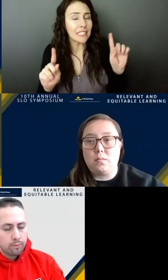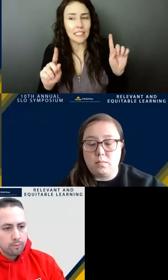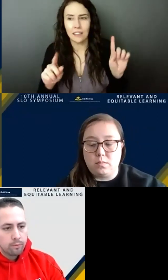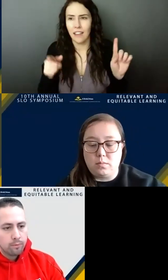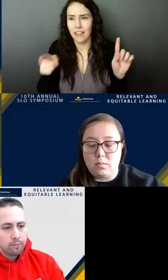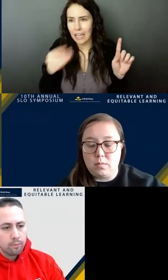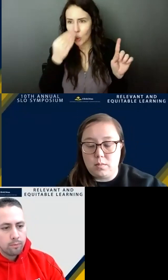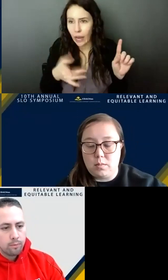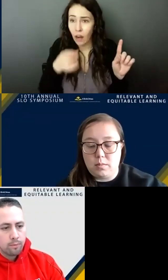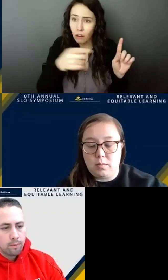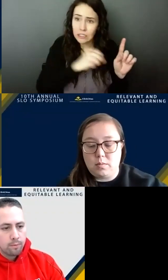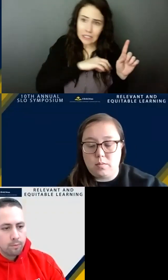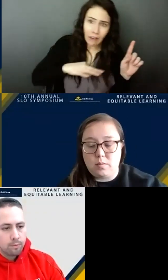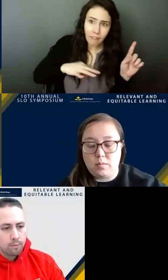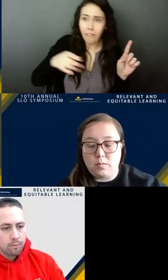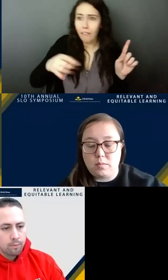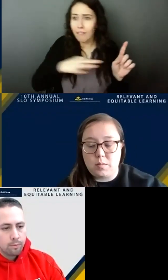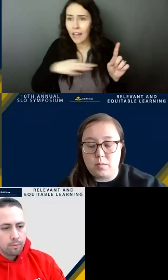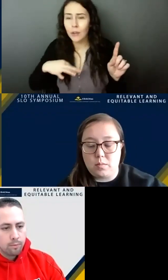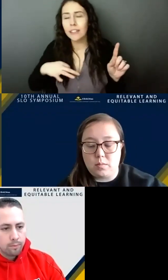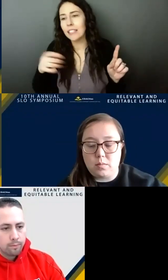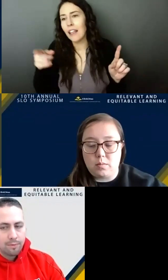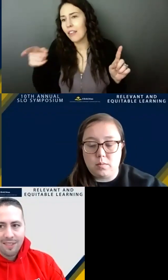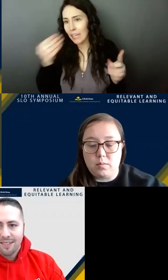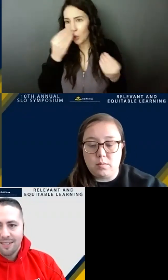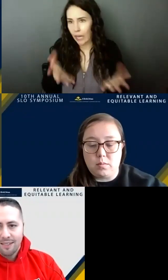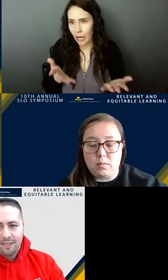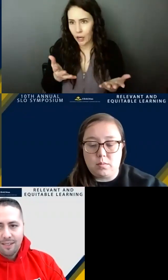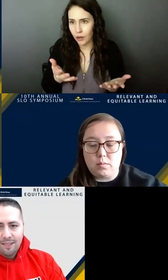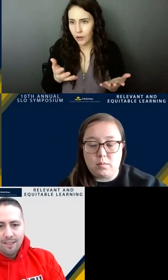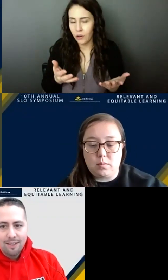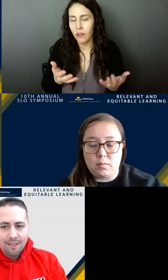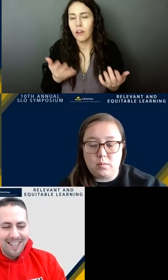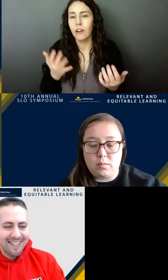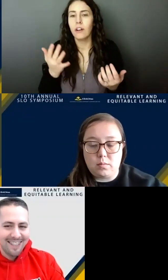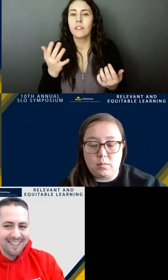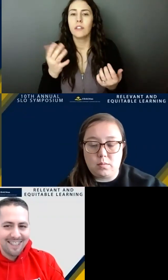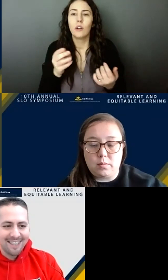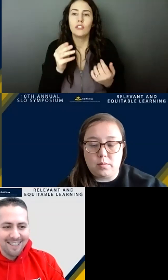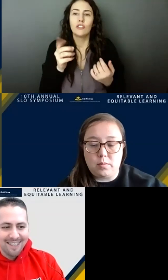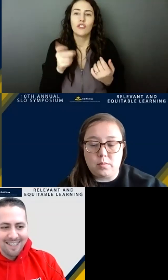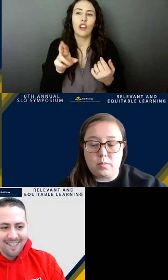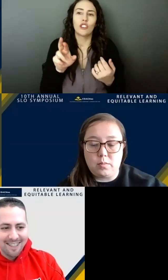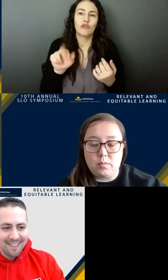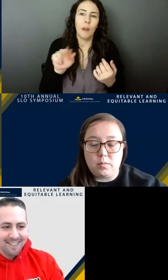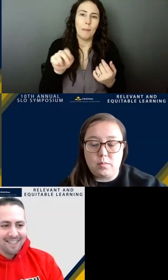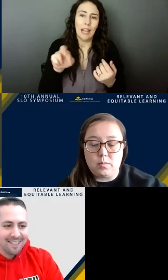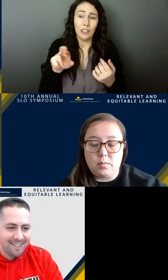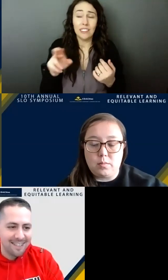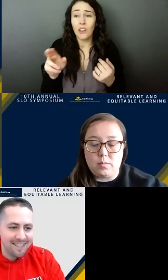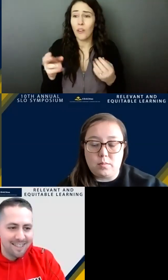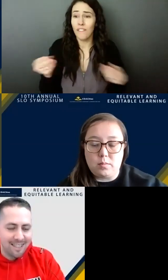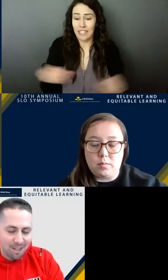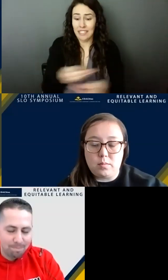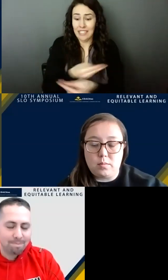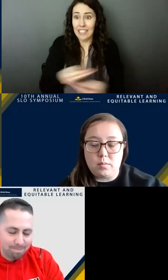if you're a staff member, a faculty member. That's why I love, Dr. Ramirez, your point about being facilitators of learning. We all should adopt facilitators of learning and student